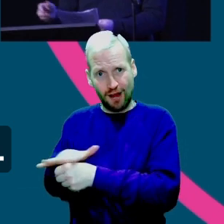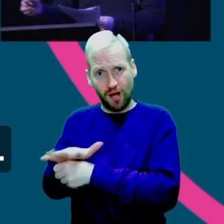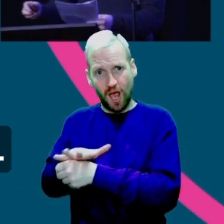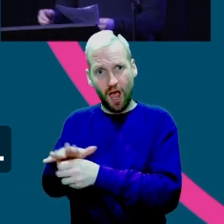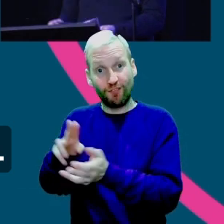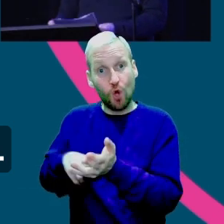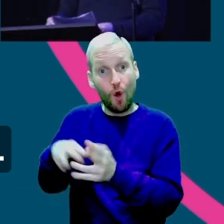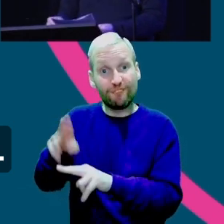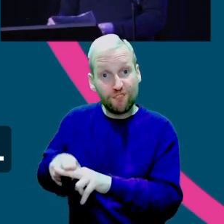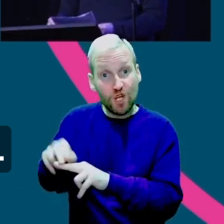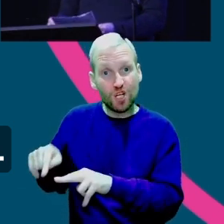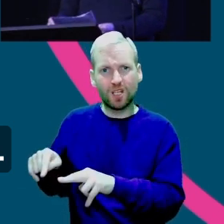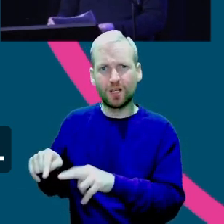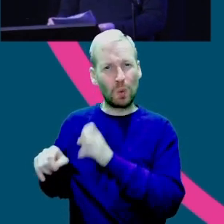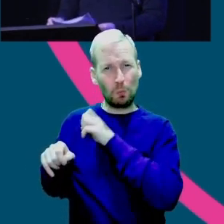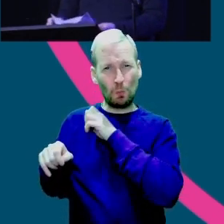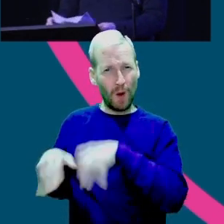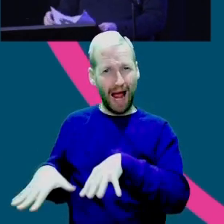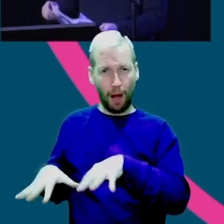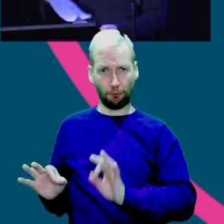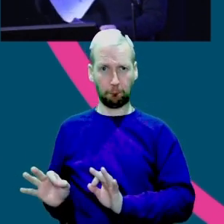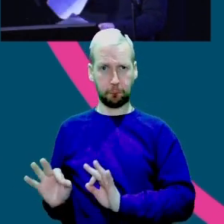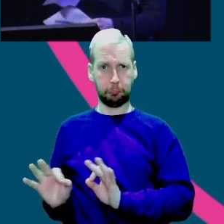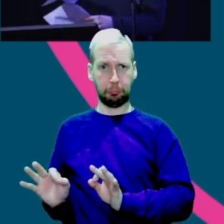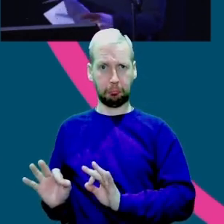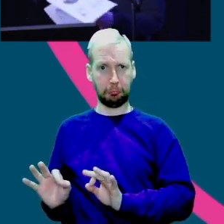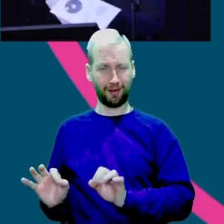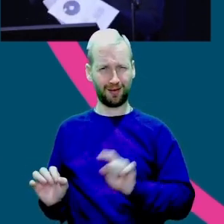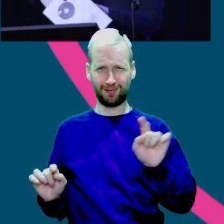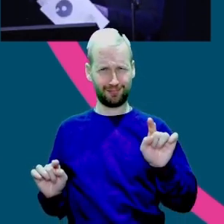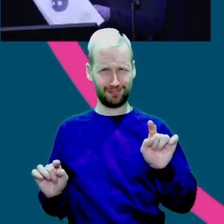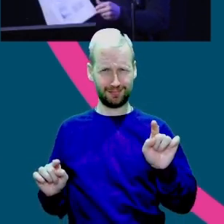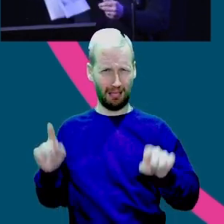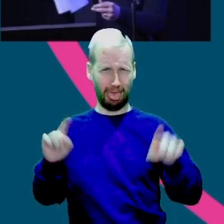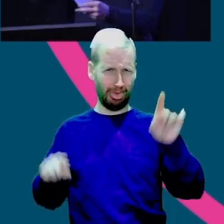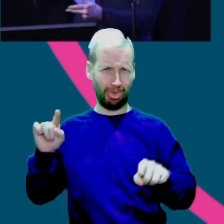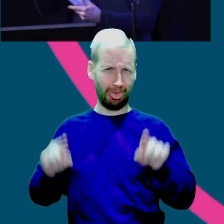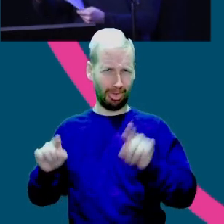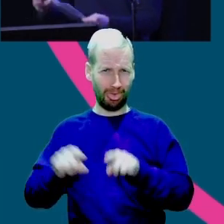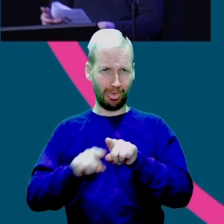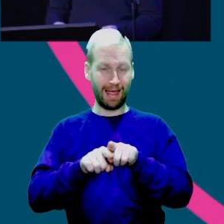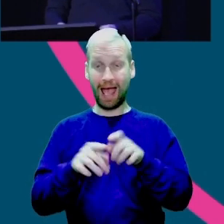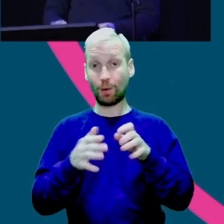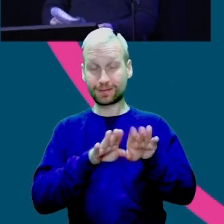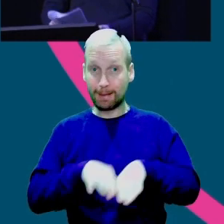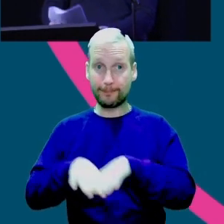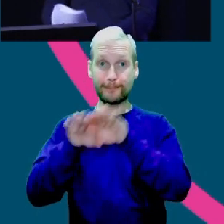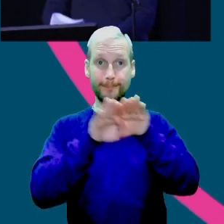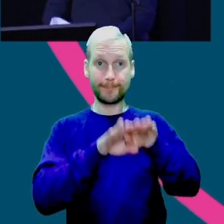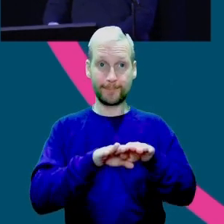Norfolk that are without care. So if I could move to the next slide.